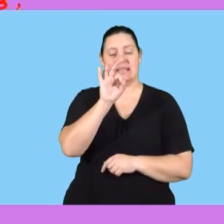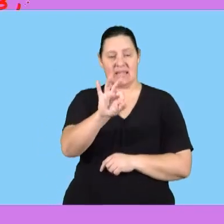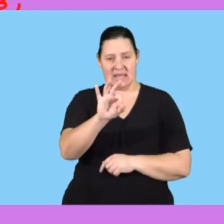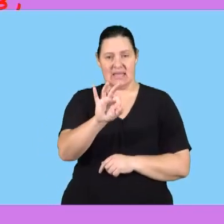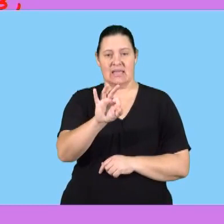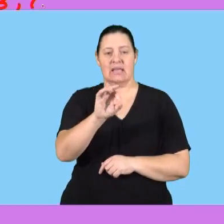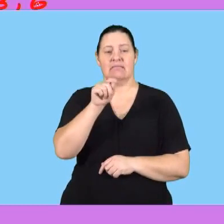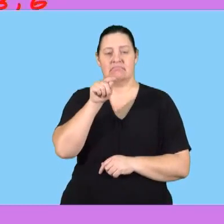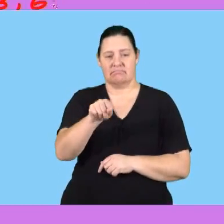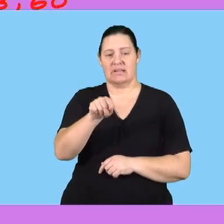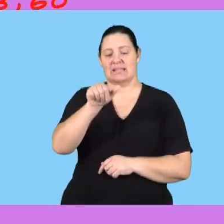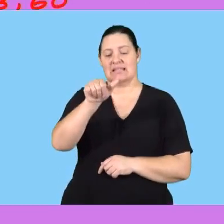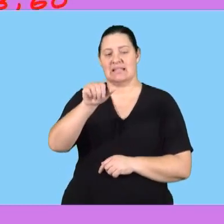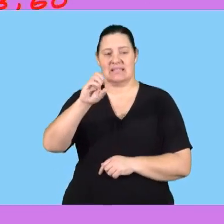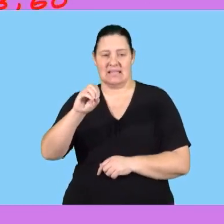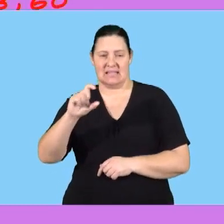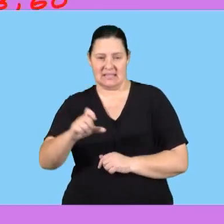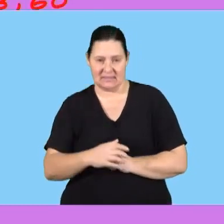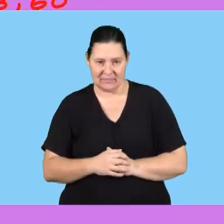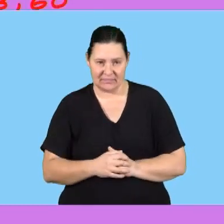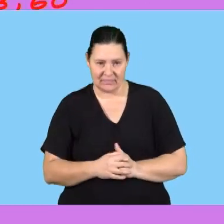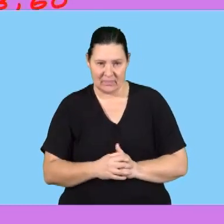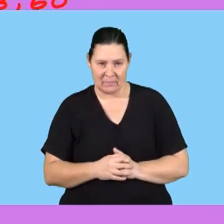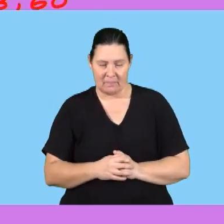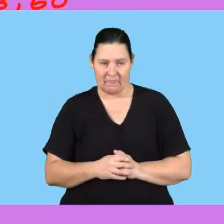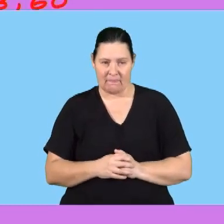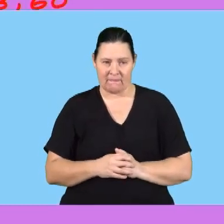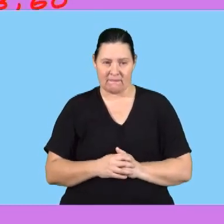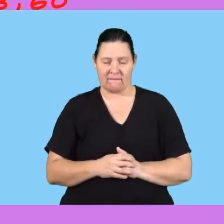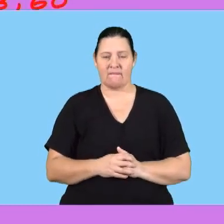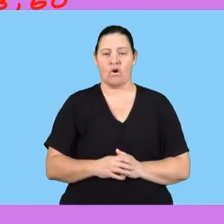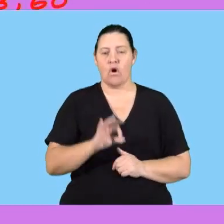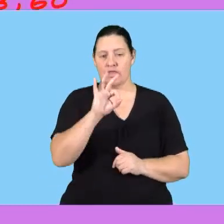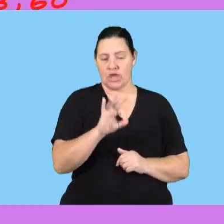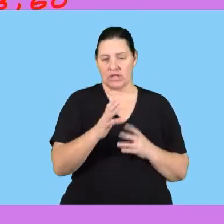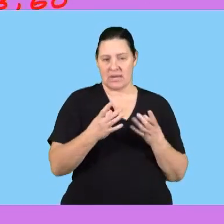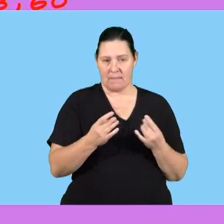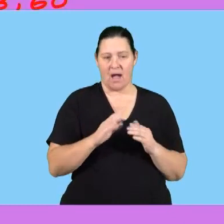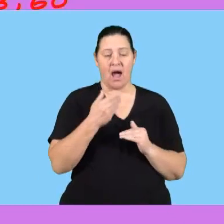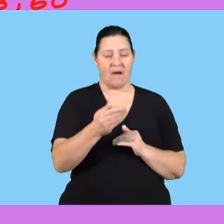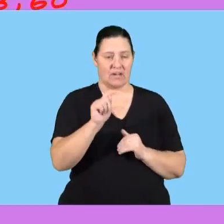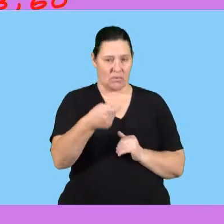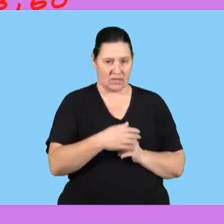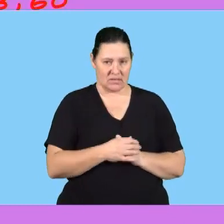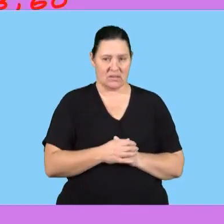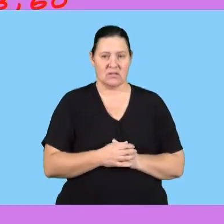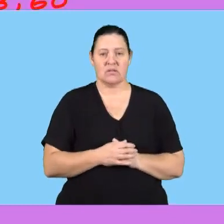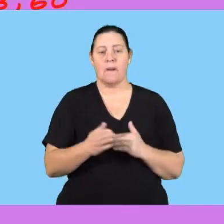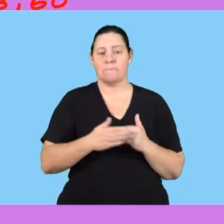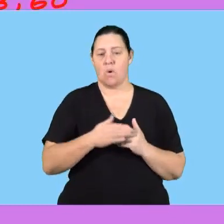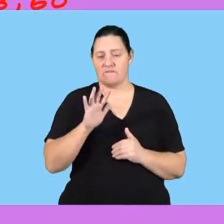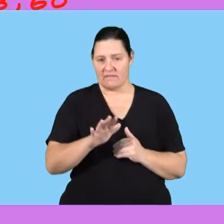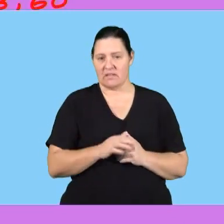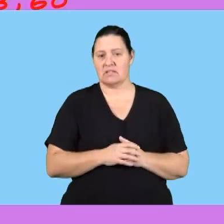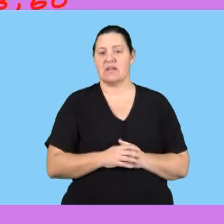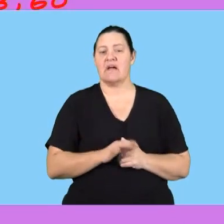13 rand and 60 cents. So I look at the third decimal, okay, or the third number after our decimal, that's more than 5,